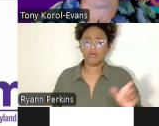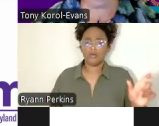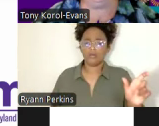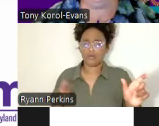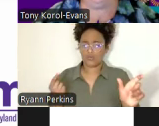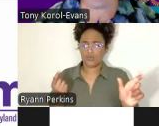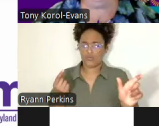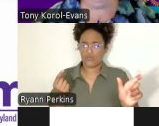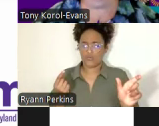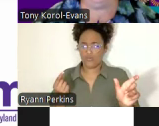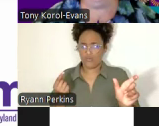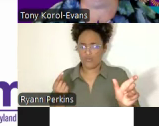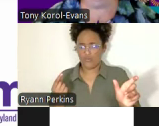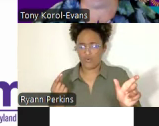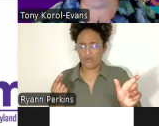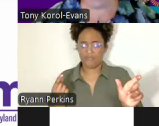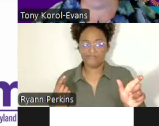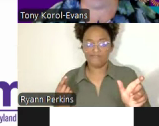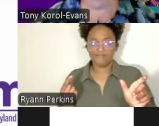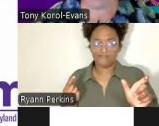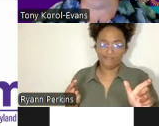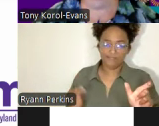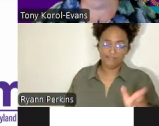what is the second half to that phrase?